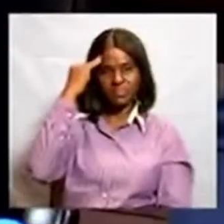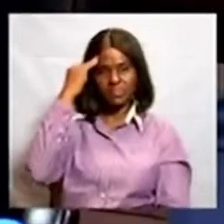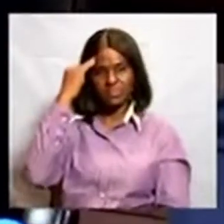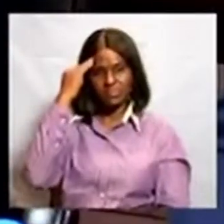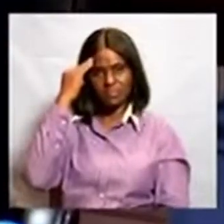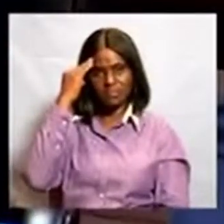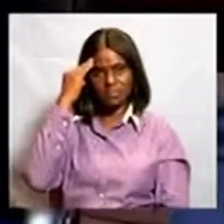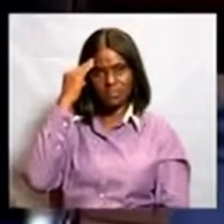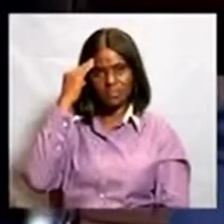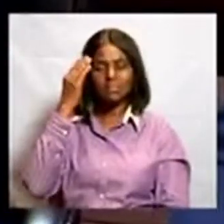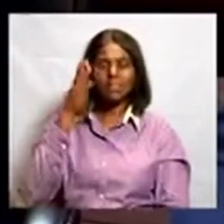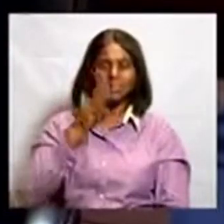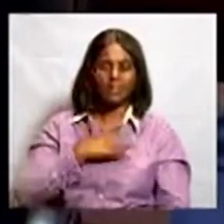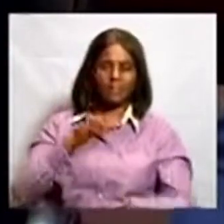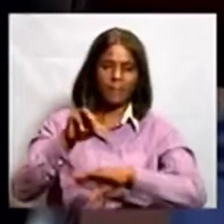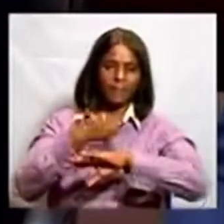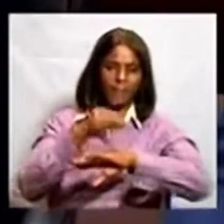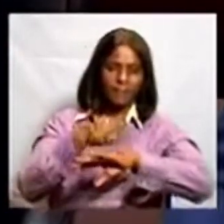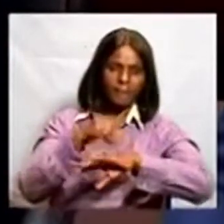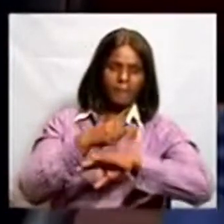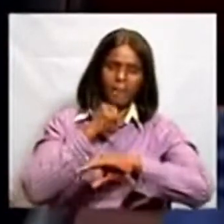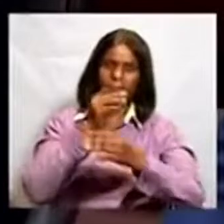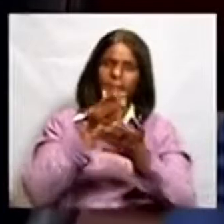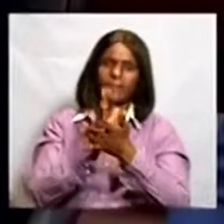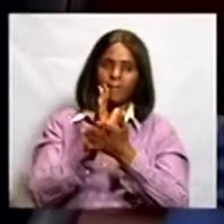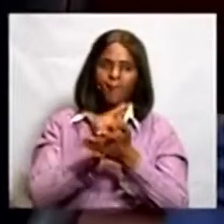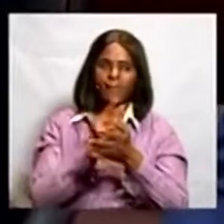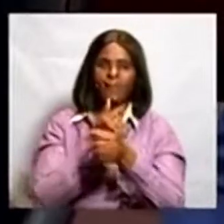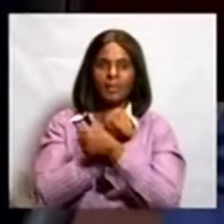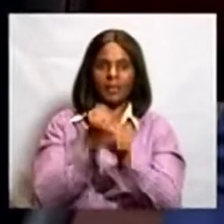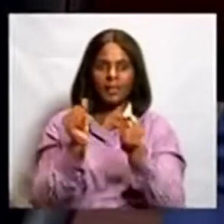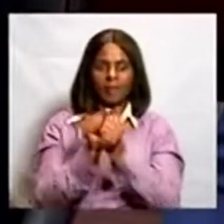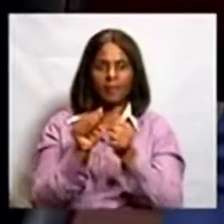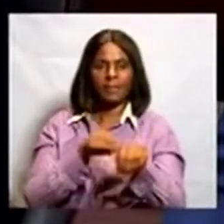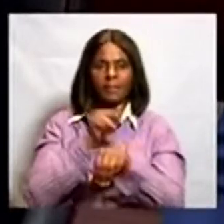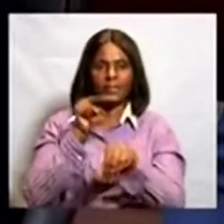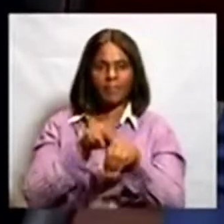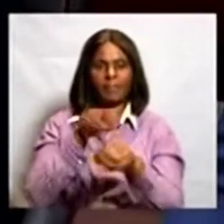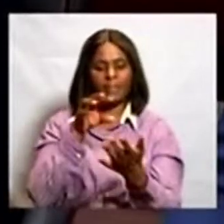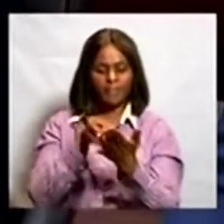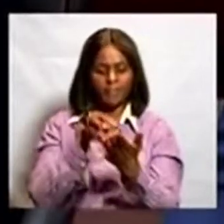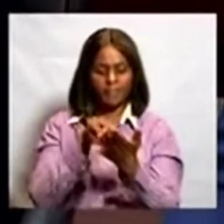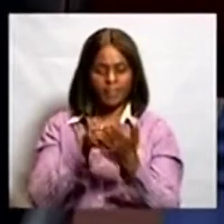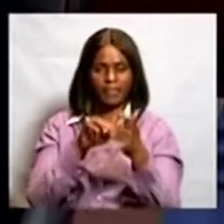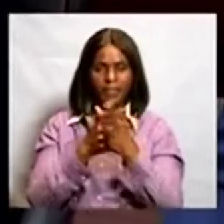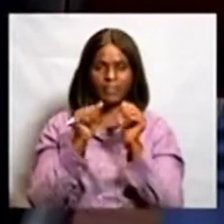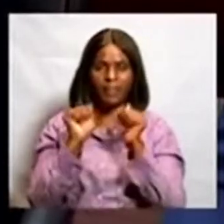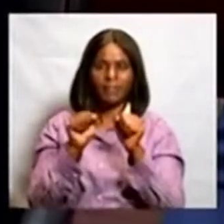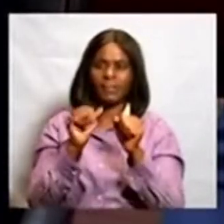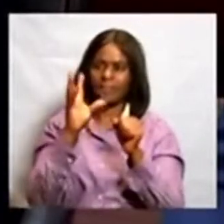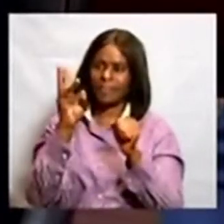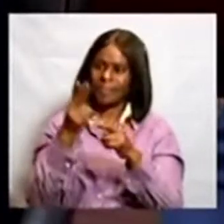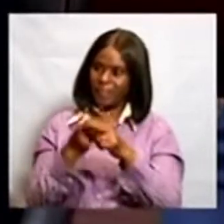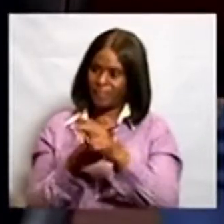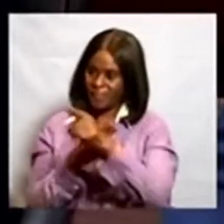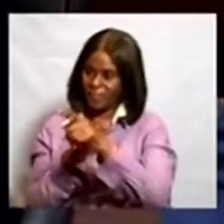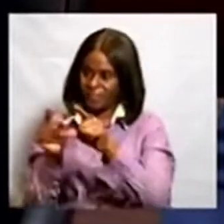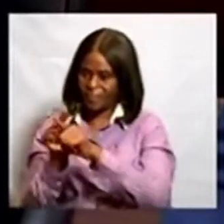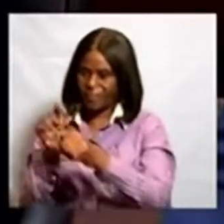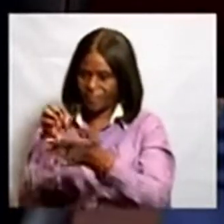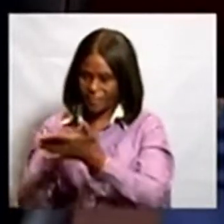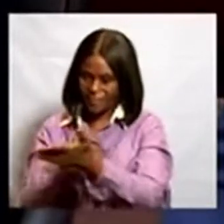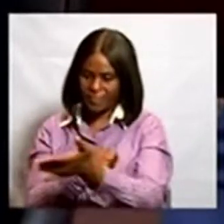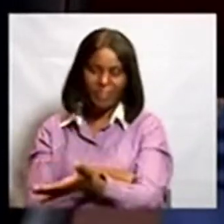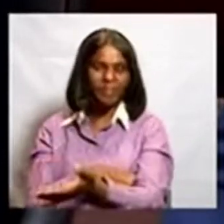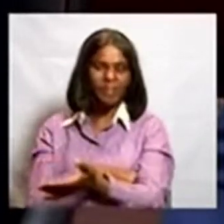play with semantics, it's not right. We are dealing with national matters. How can it take 6 months to do